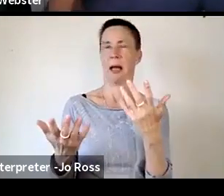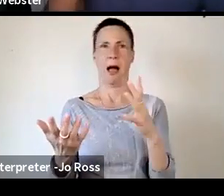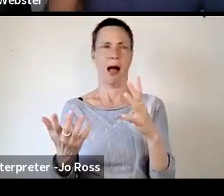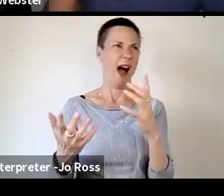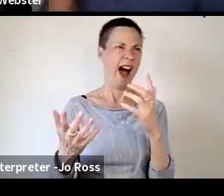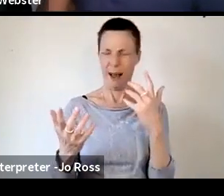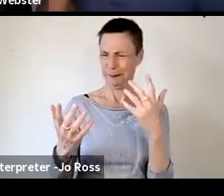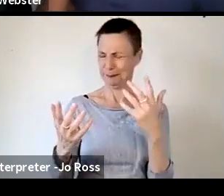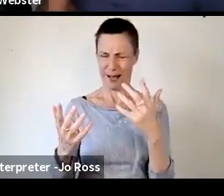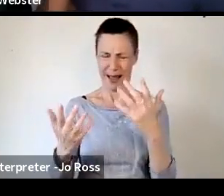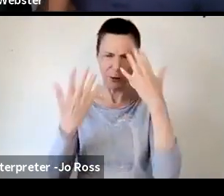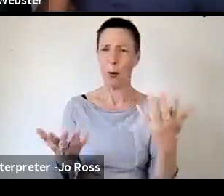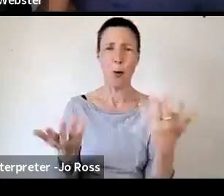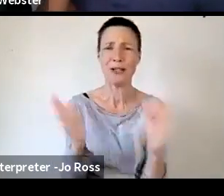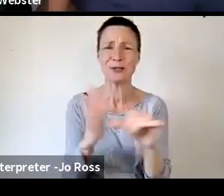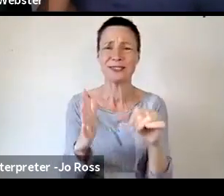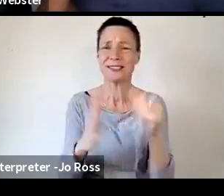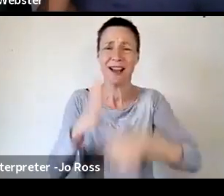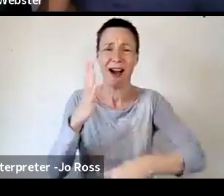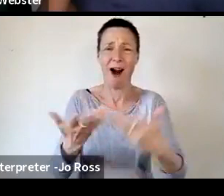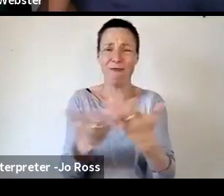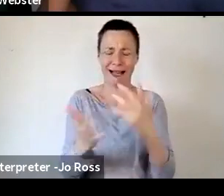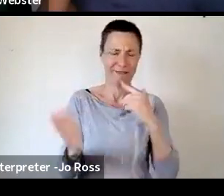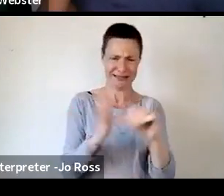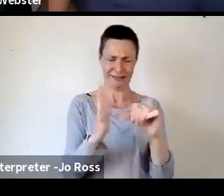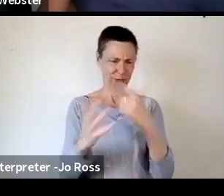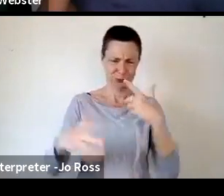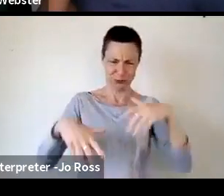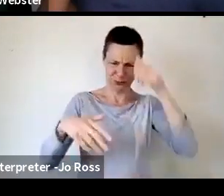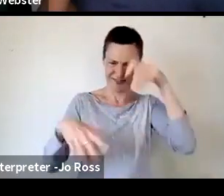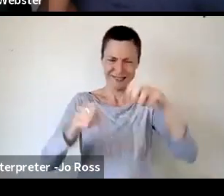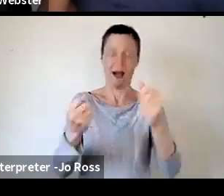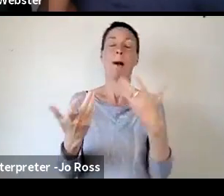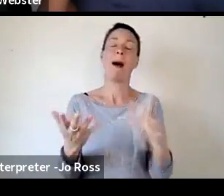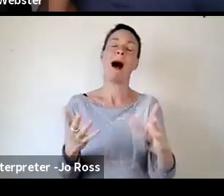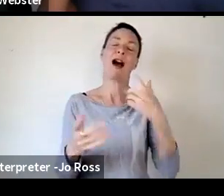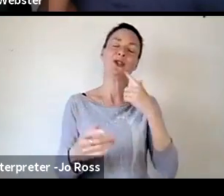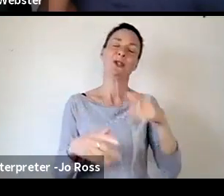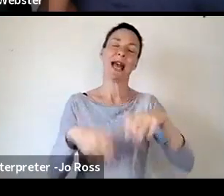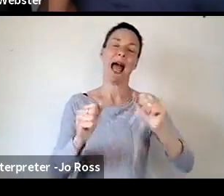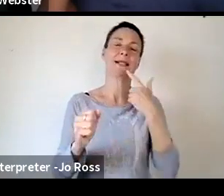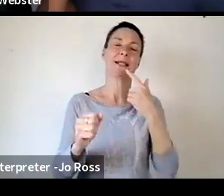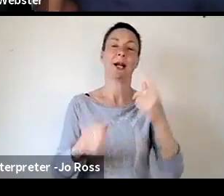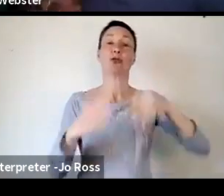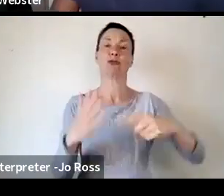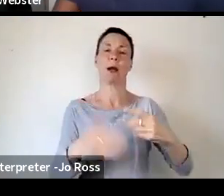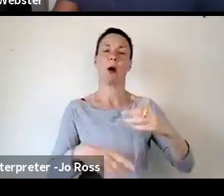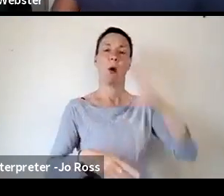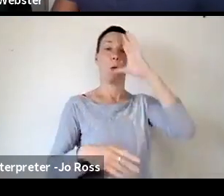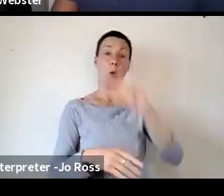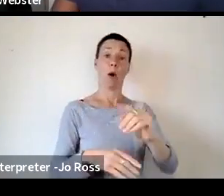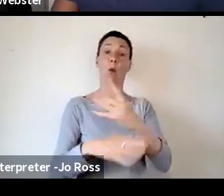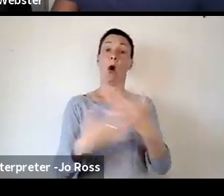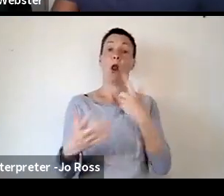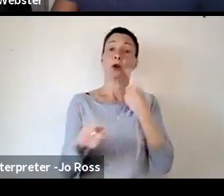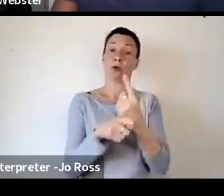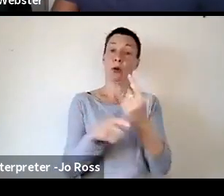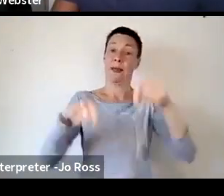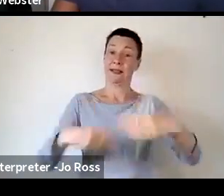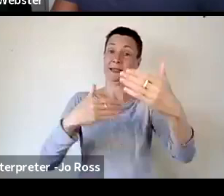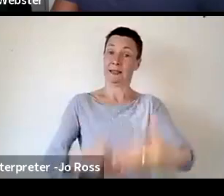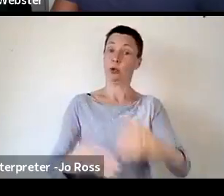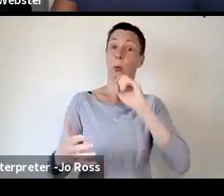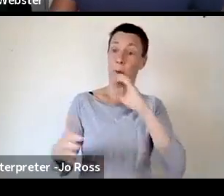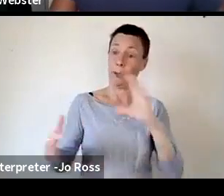difficult to work out where to start, but I suppose I should add in here a trigger warning that a lot of what we're going to be talking about in this session will